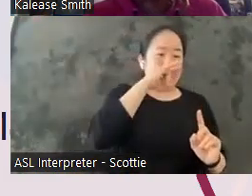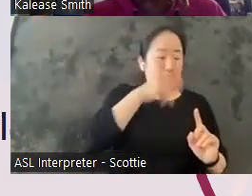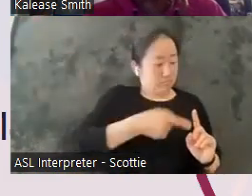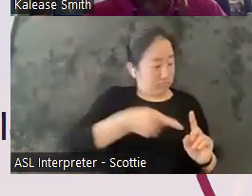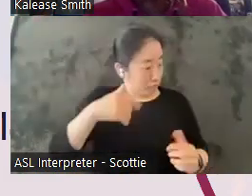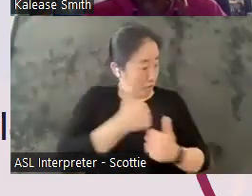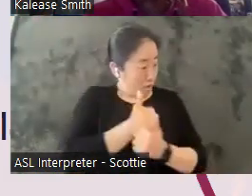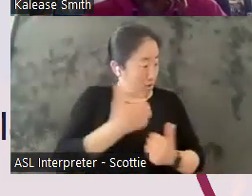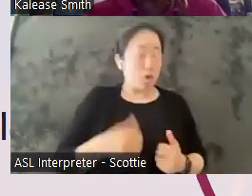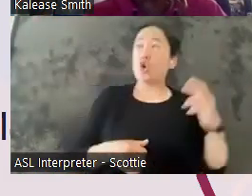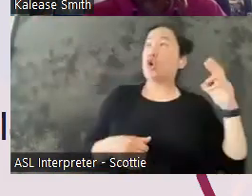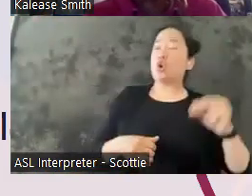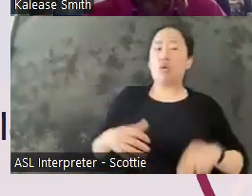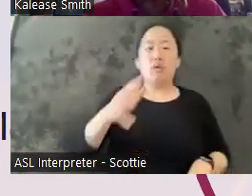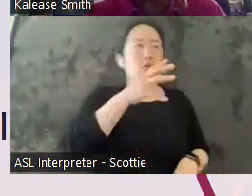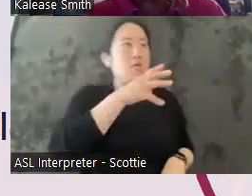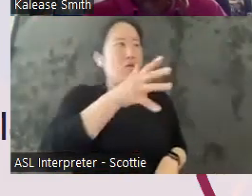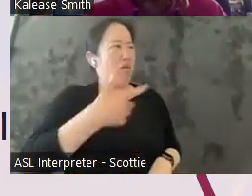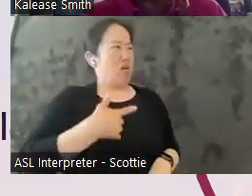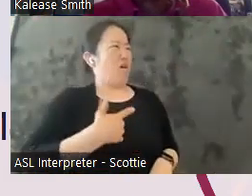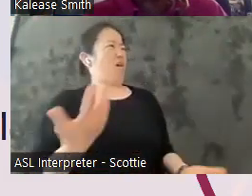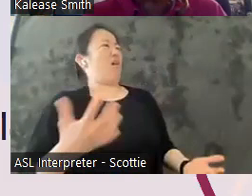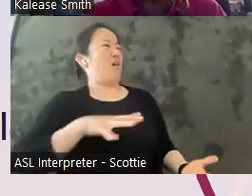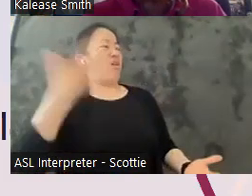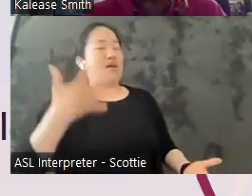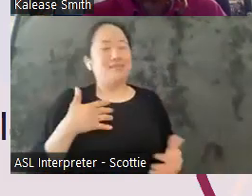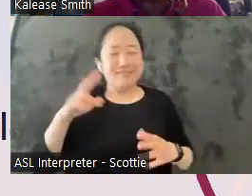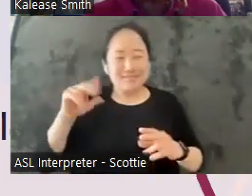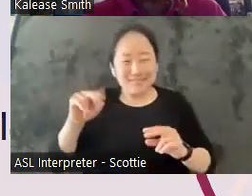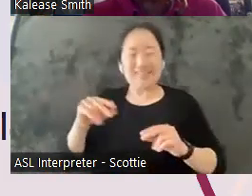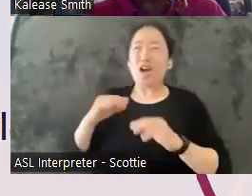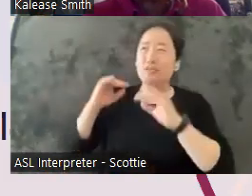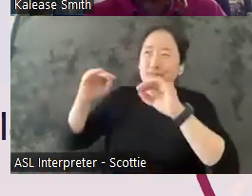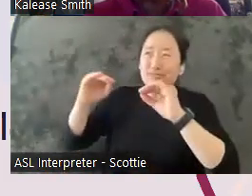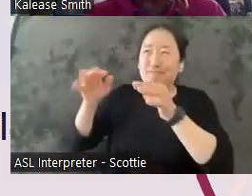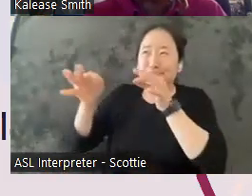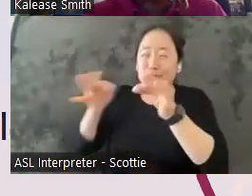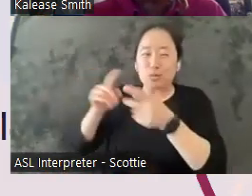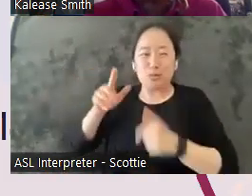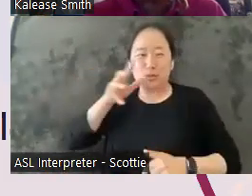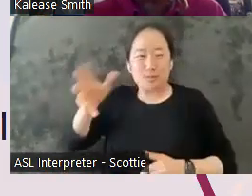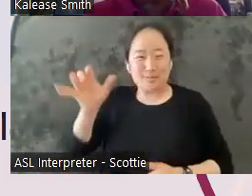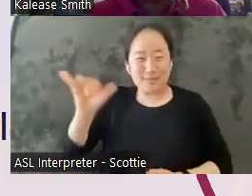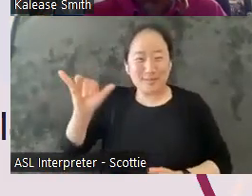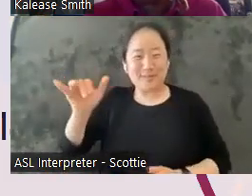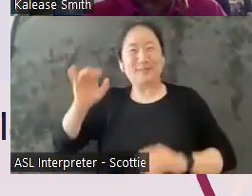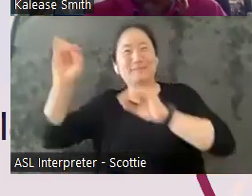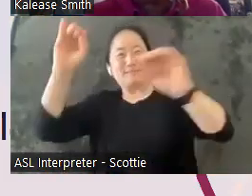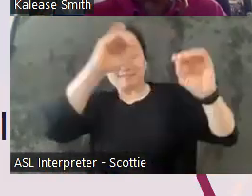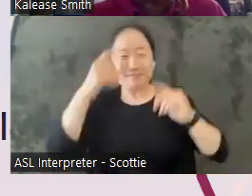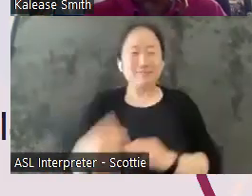it's so important to have these boundaries in place, because oftentimes in our society, since we're not normalized to people